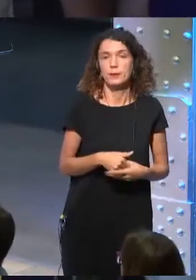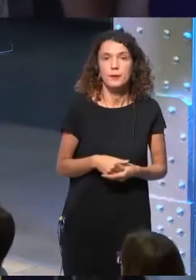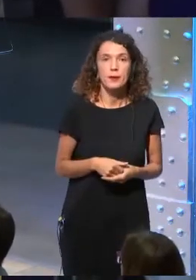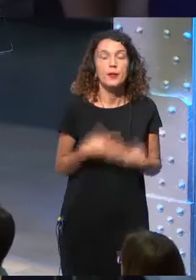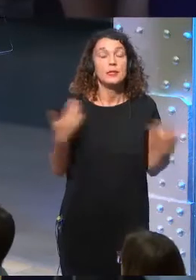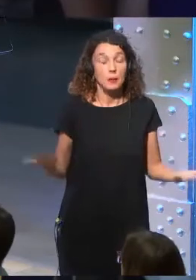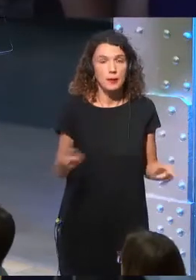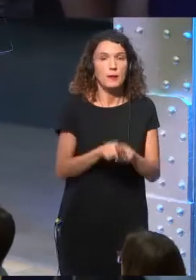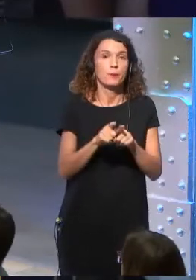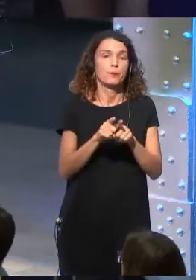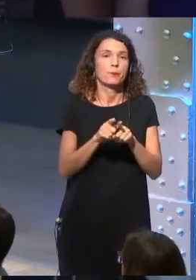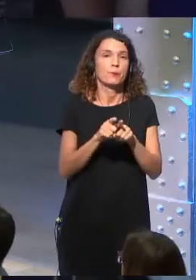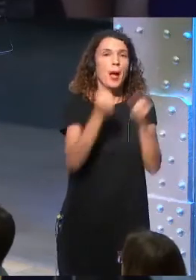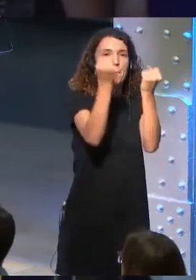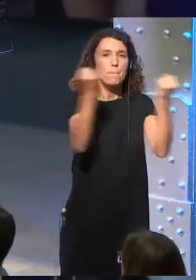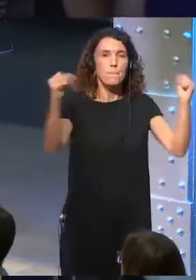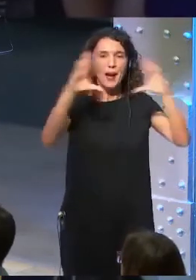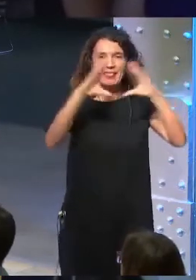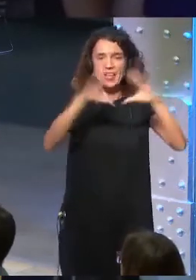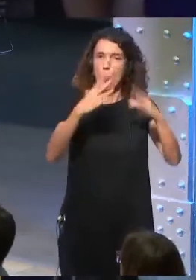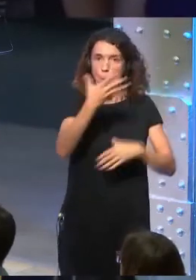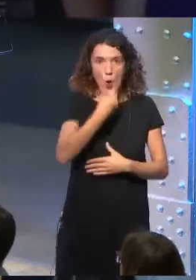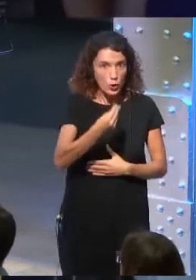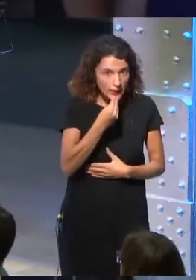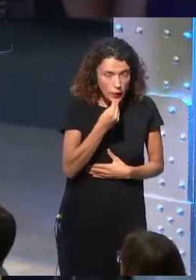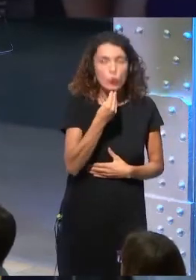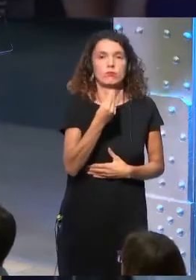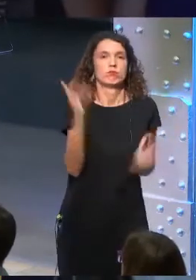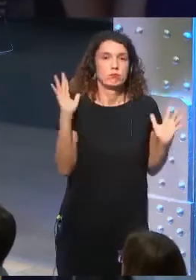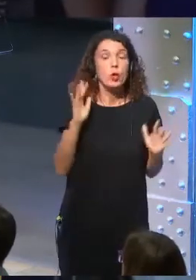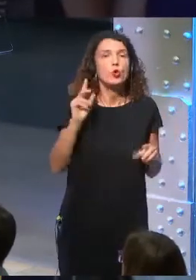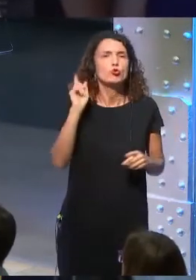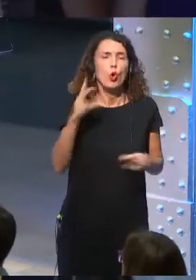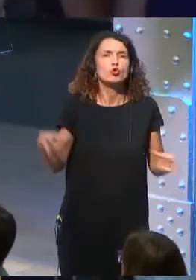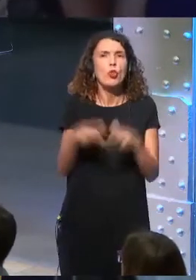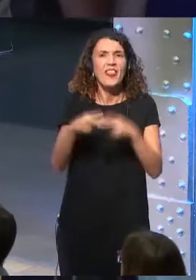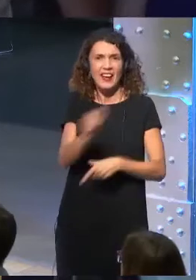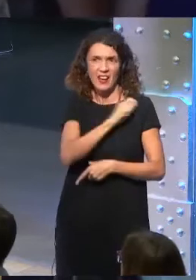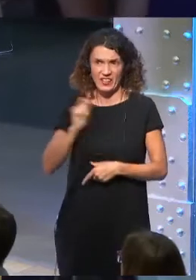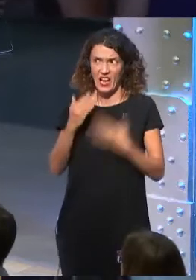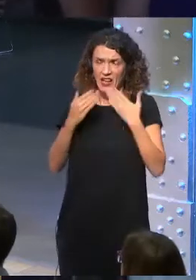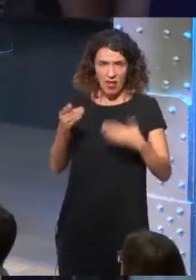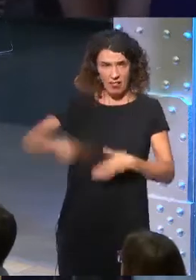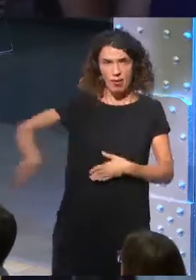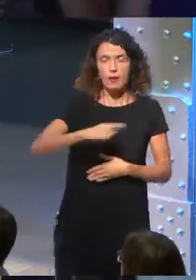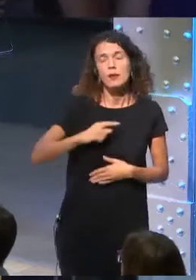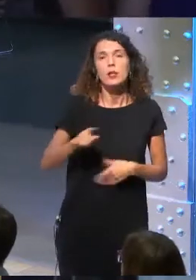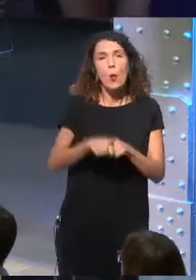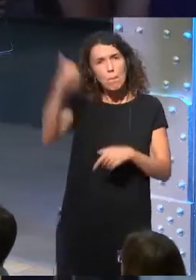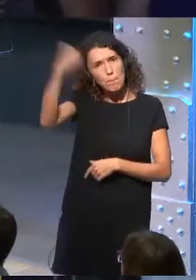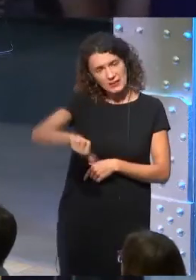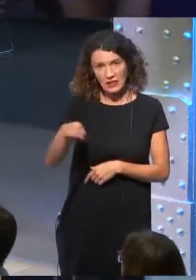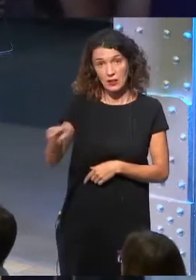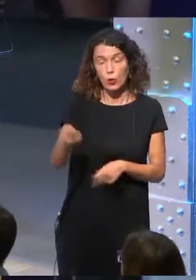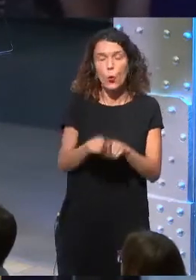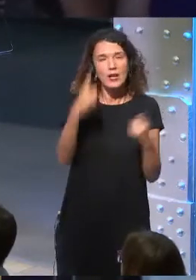present. And the Parthenon is very beautiful, but it was just possible in a society with